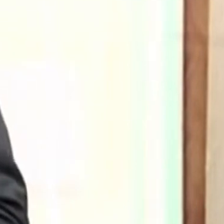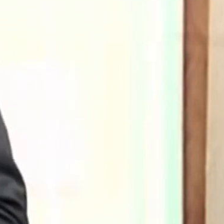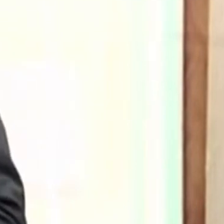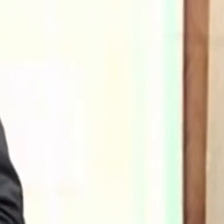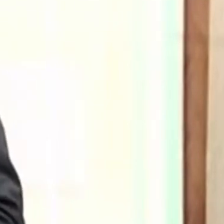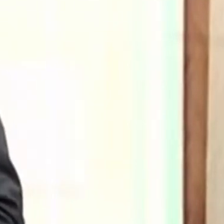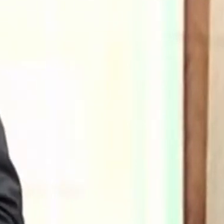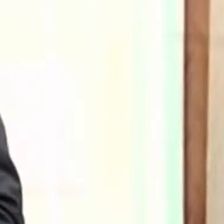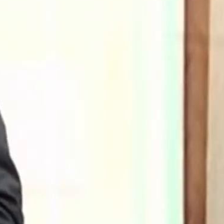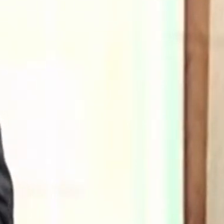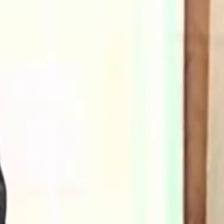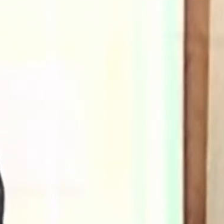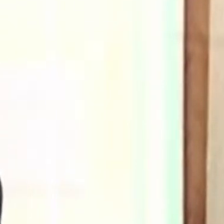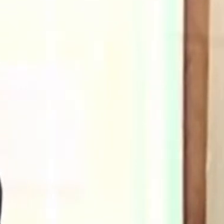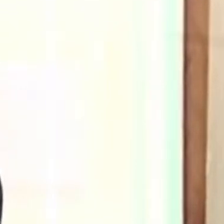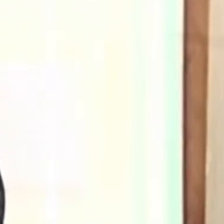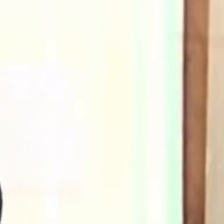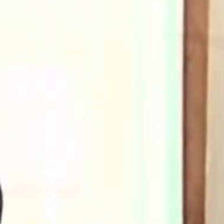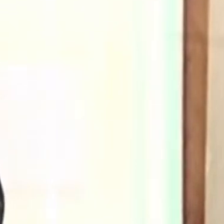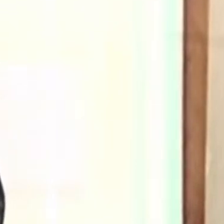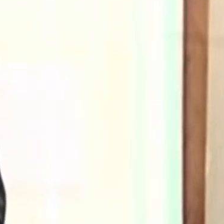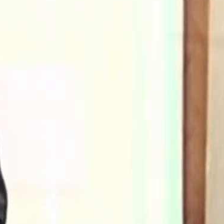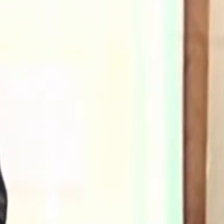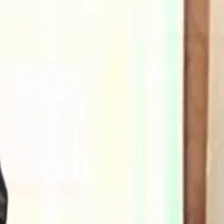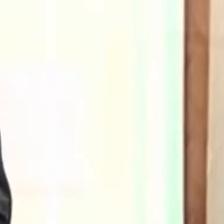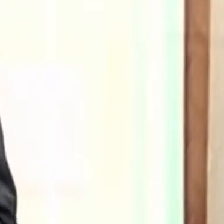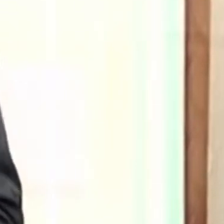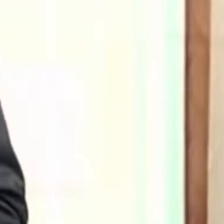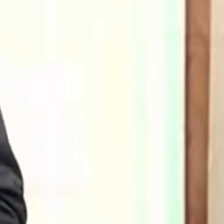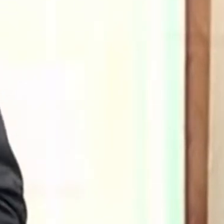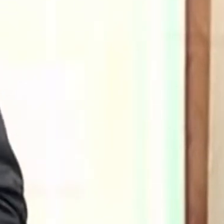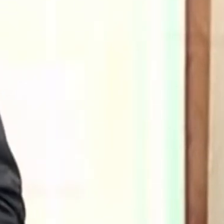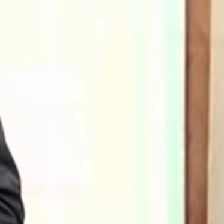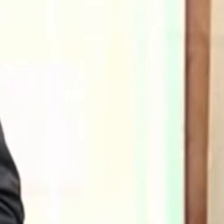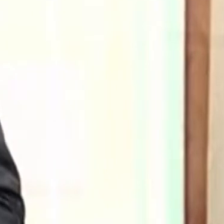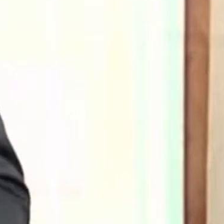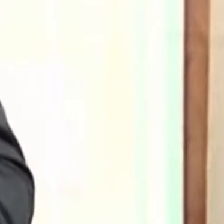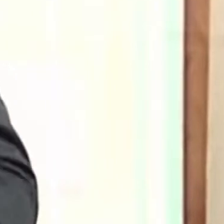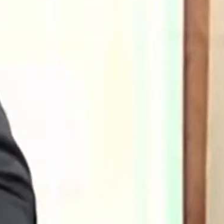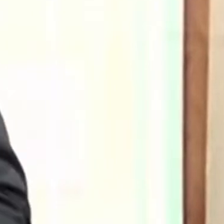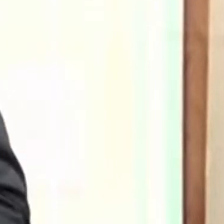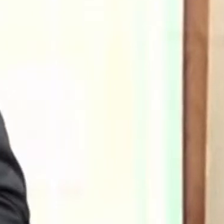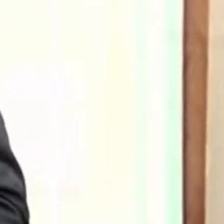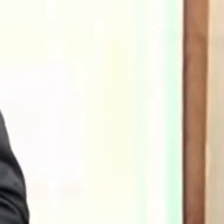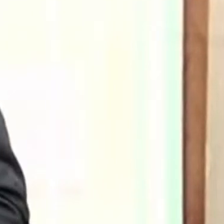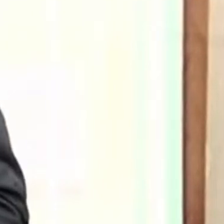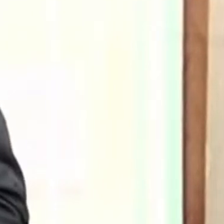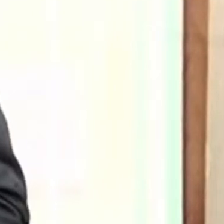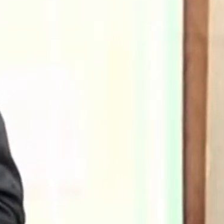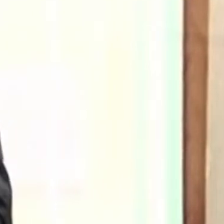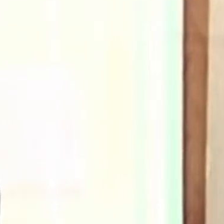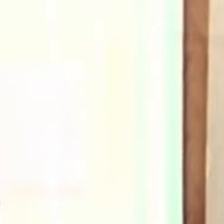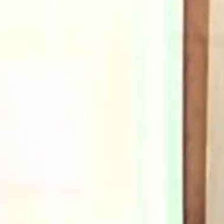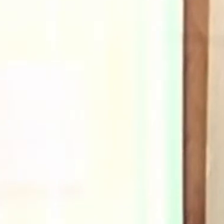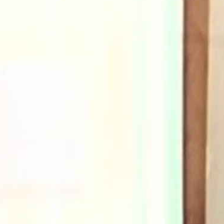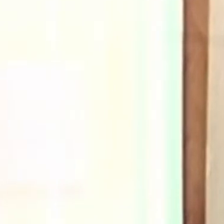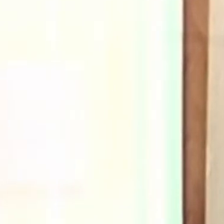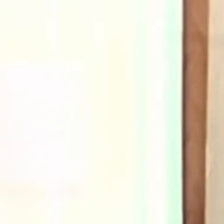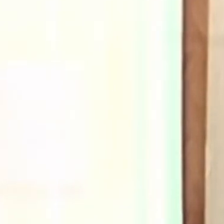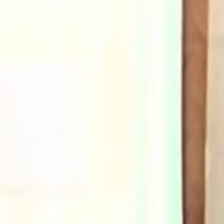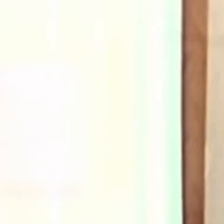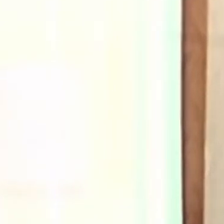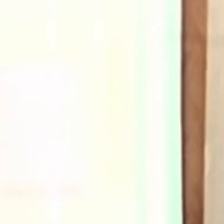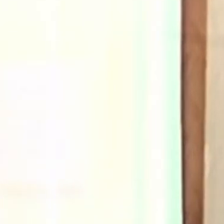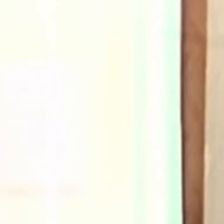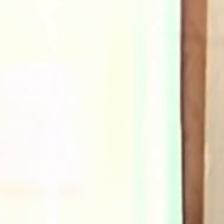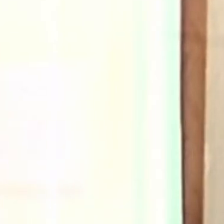airwaves. And we're talking about MP's Diary. My name is Paulson Ndovi. If you've been following us, you know that we've touched quite a number